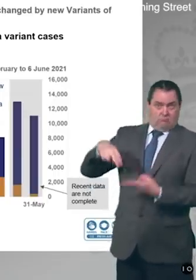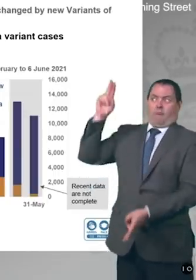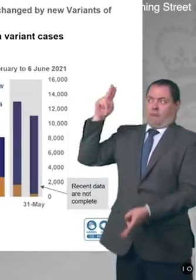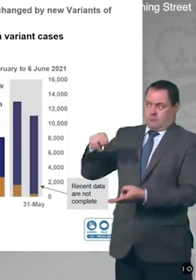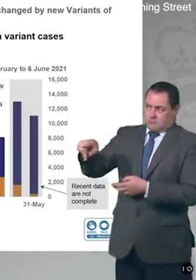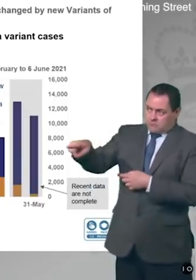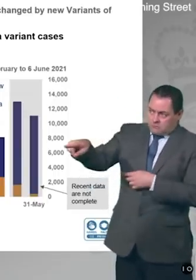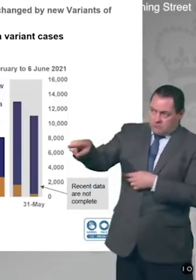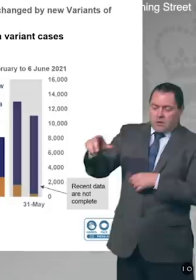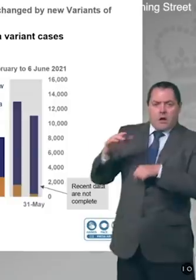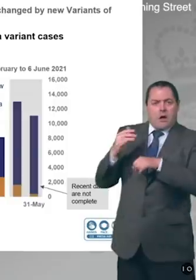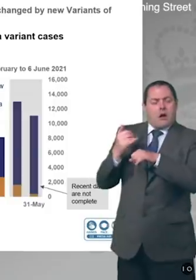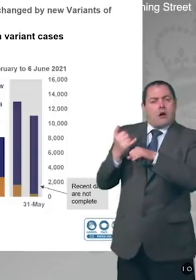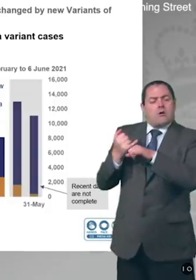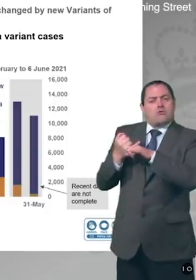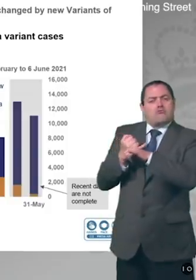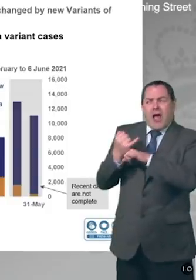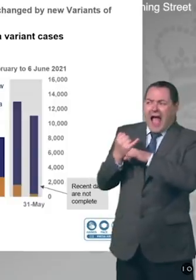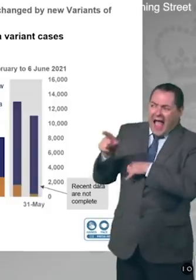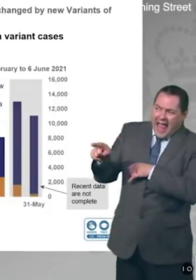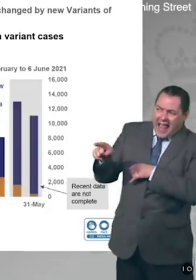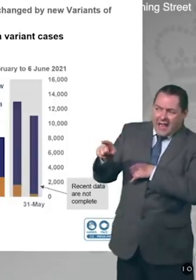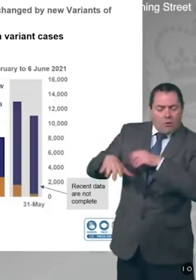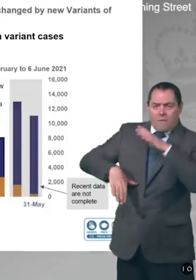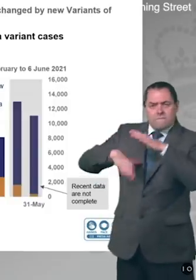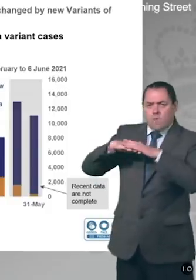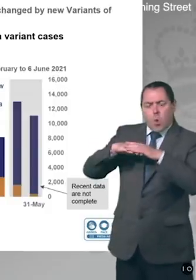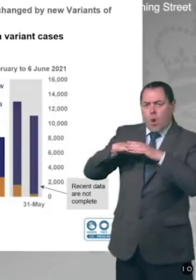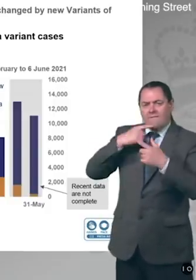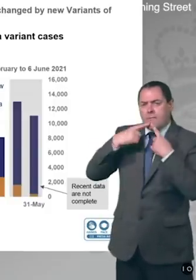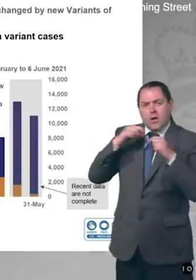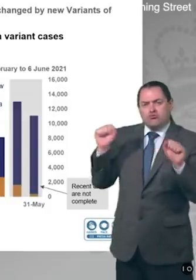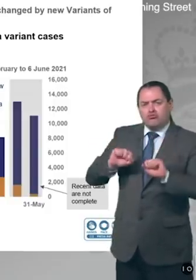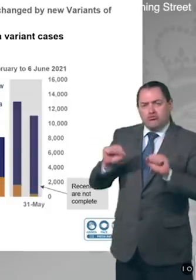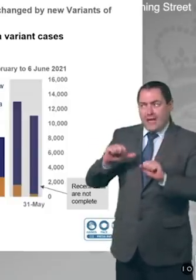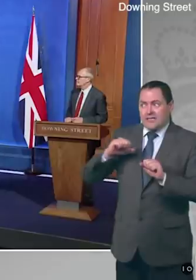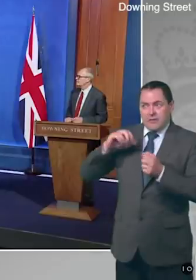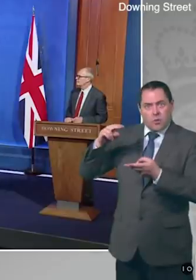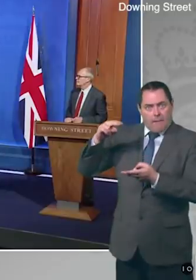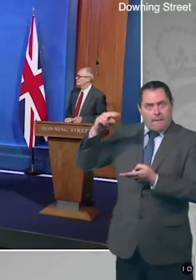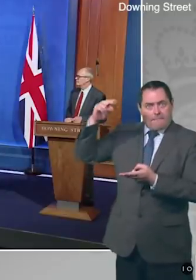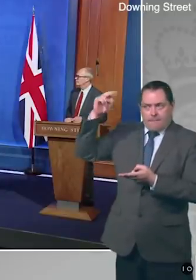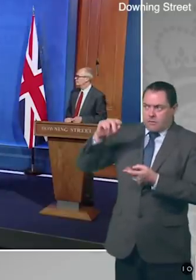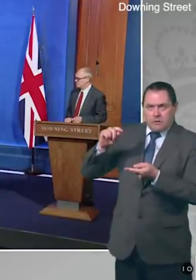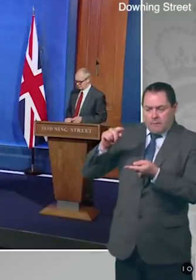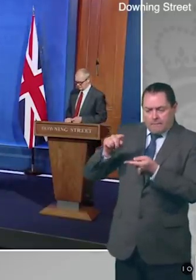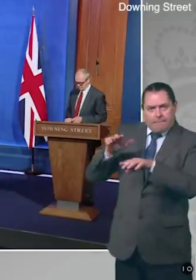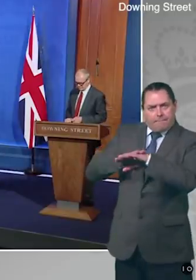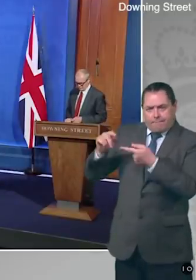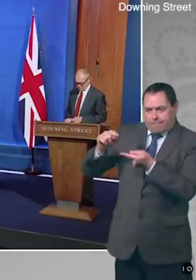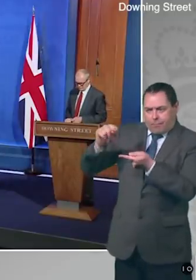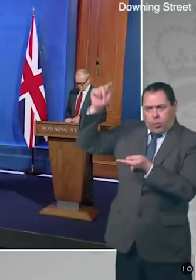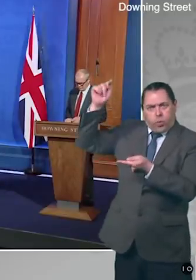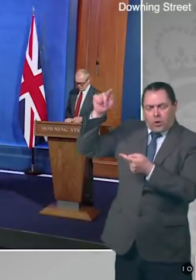areas, the data are not complete. Those will carry on going up as data come in over the next weeks. So this is the reason